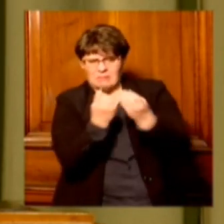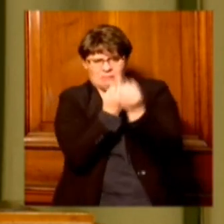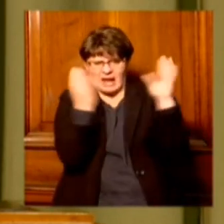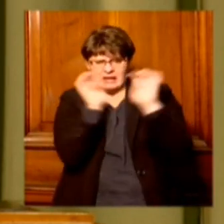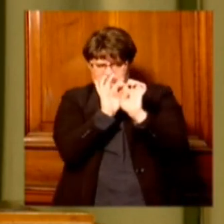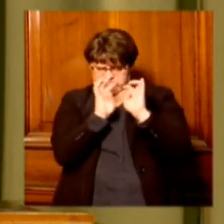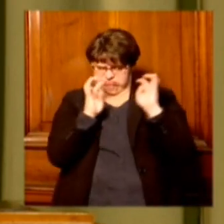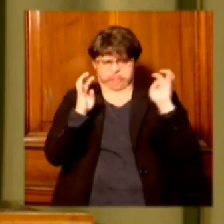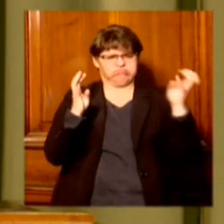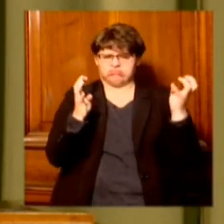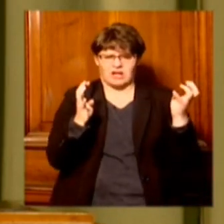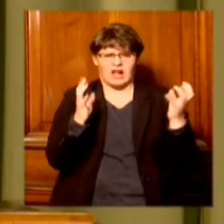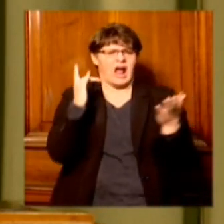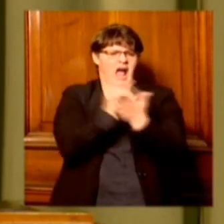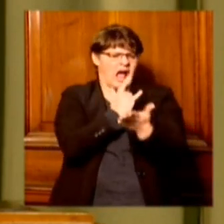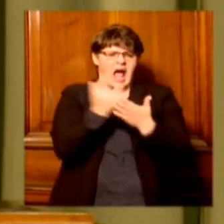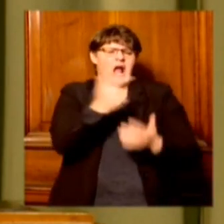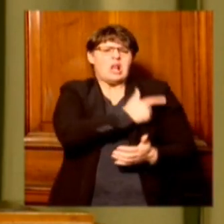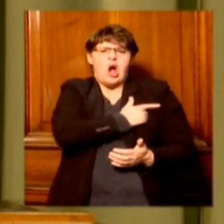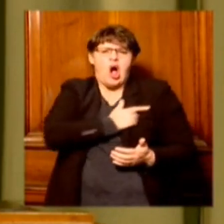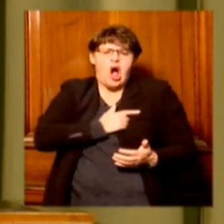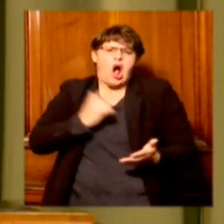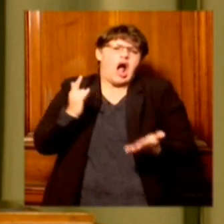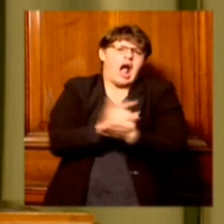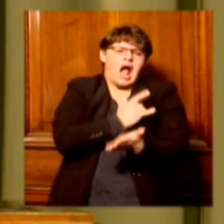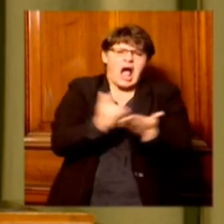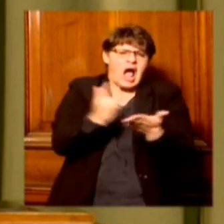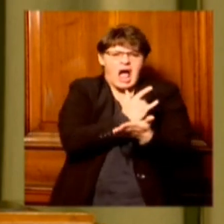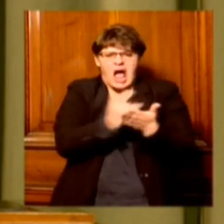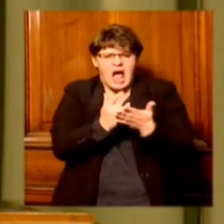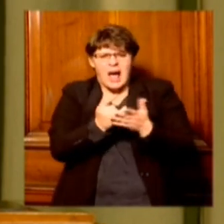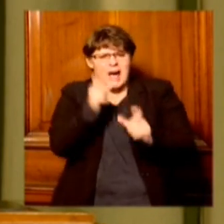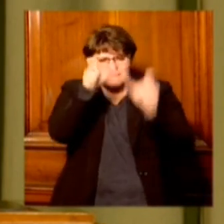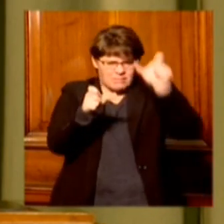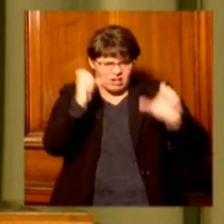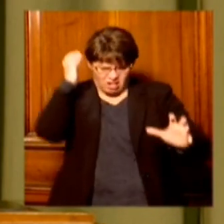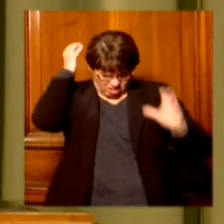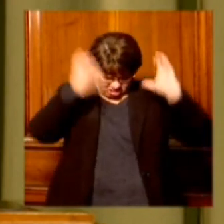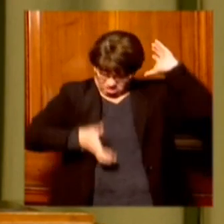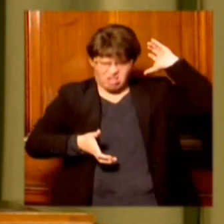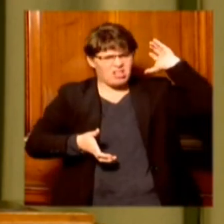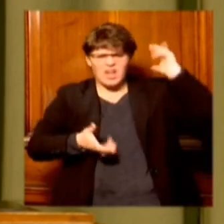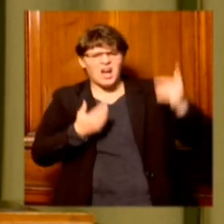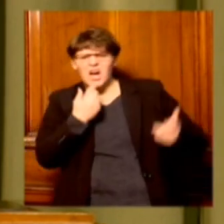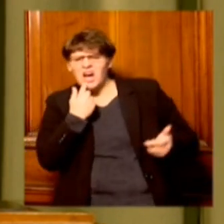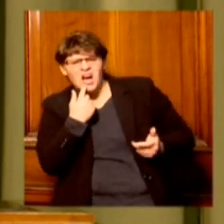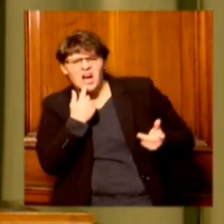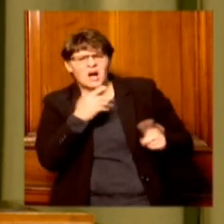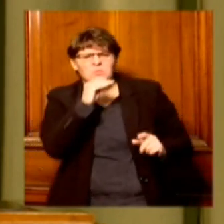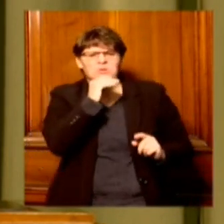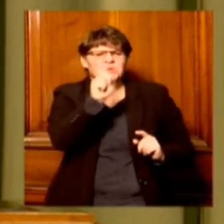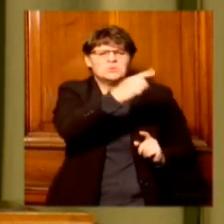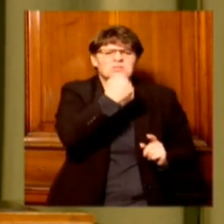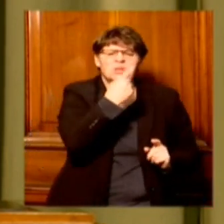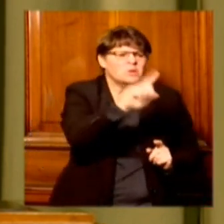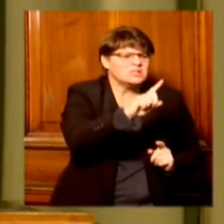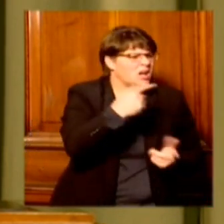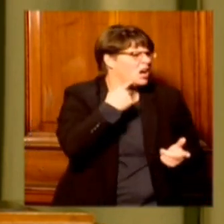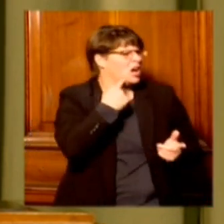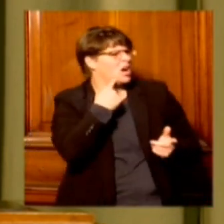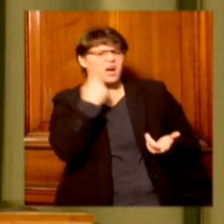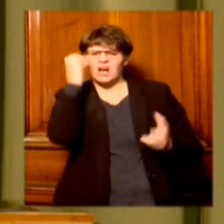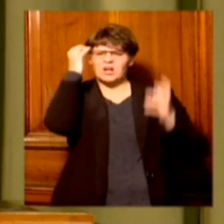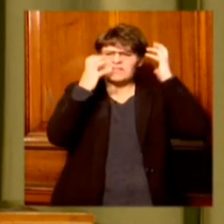you have a very long discussion on many issues, at the end of the day, South Africans end